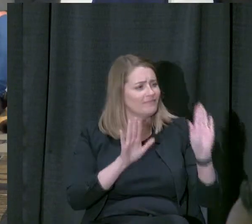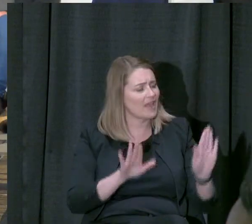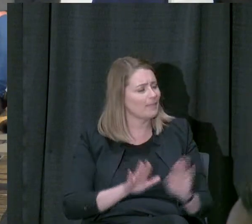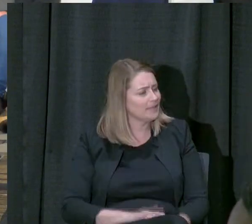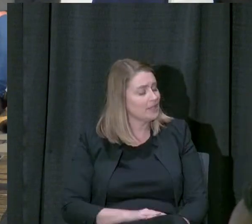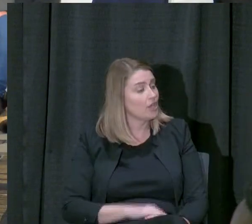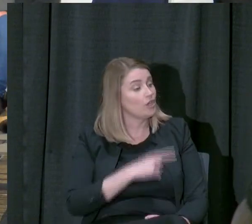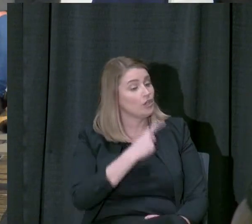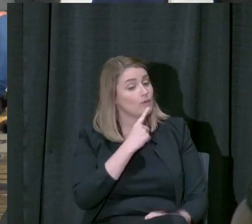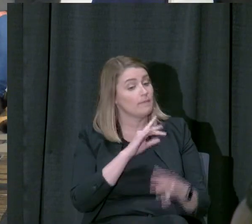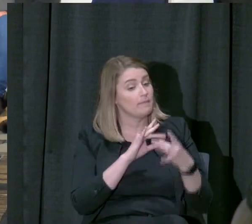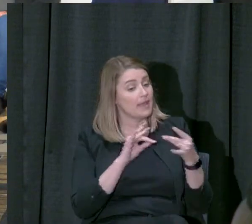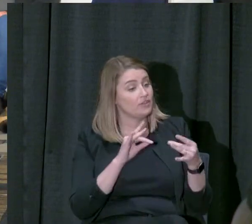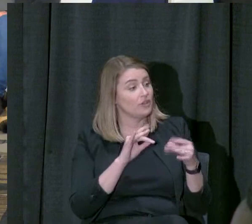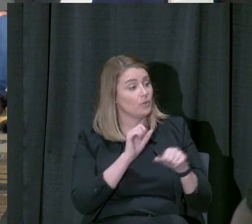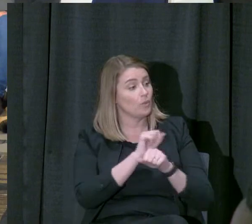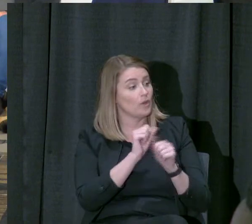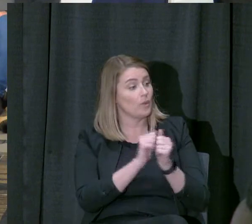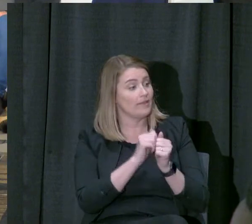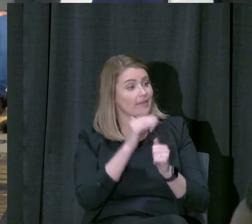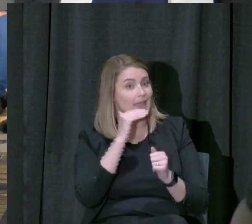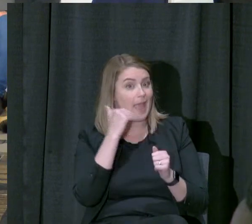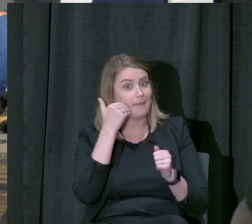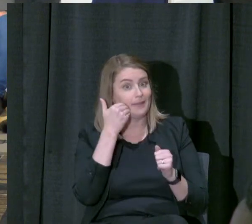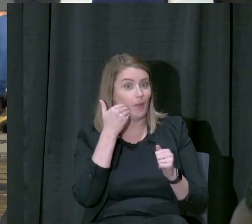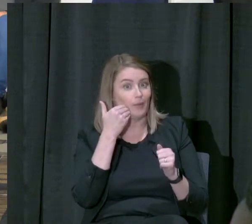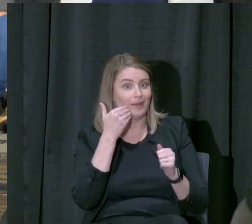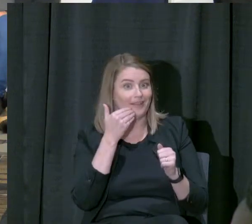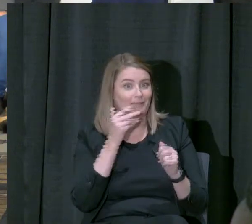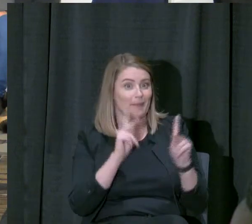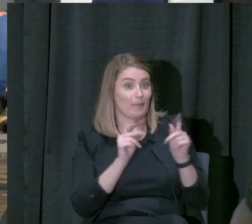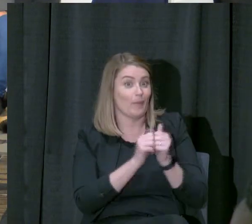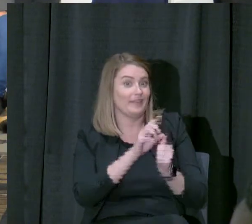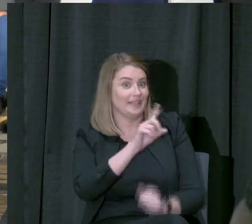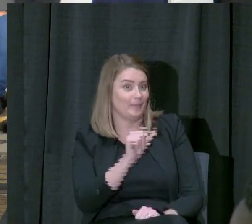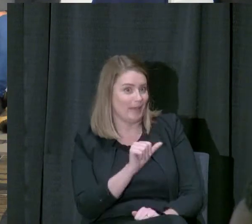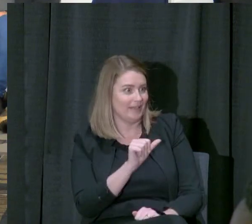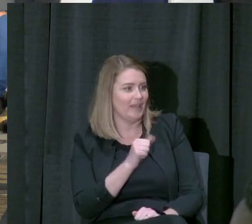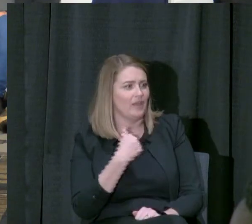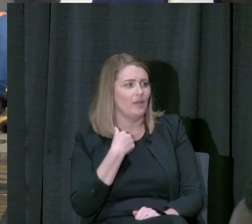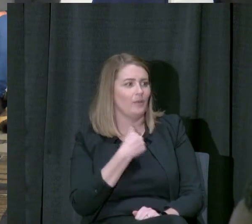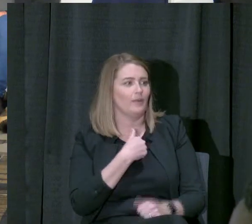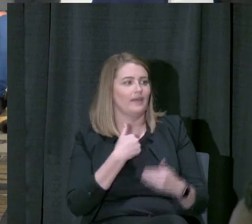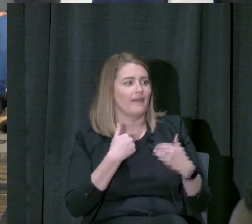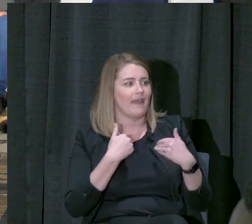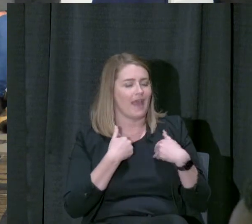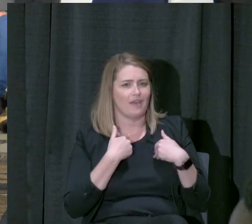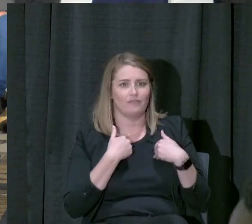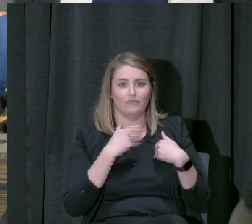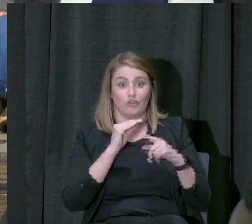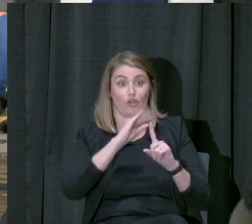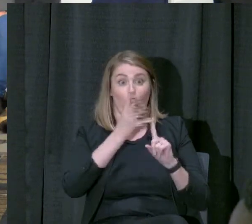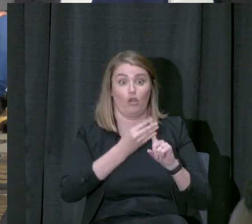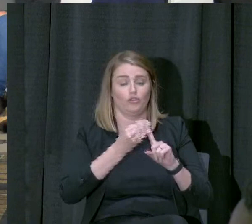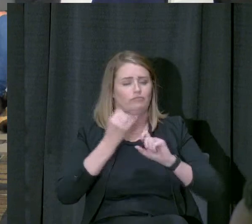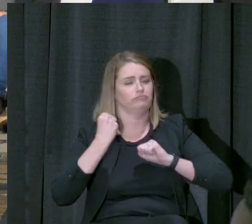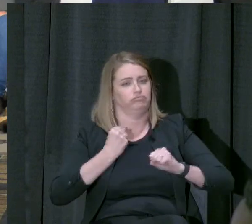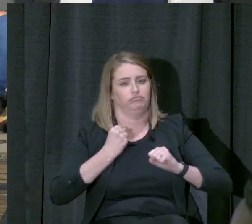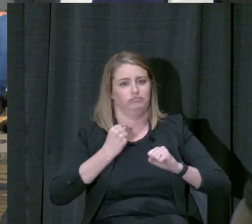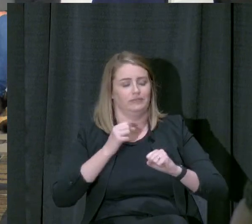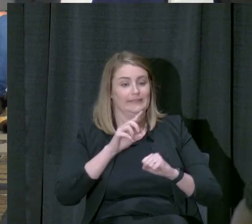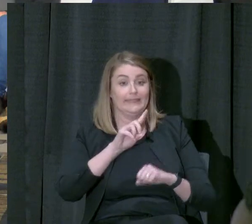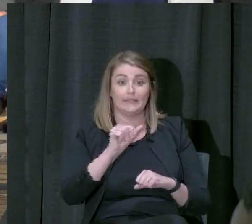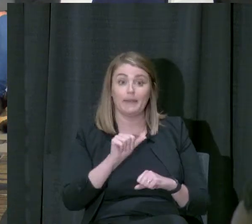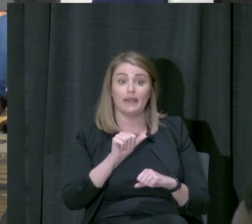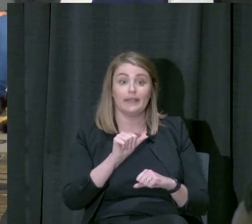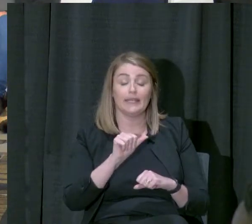you mentioned working with Amazonians with disabilities. We have a really powerful culture at Amazon of disability,